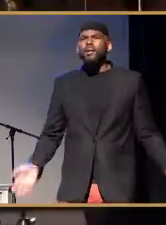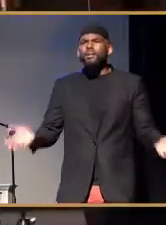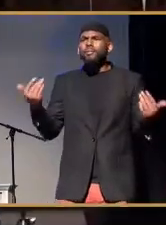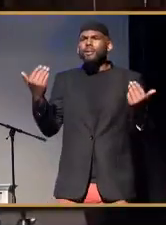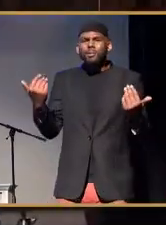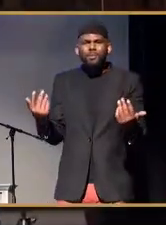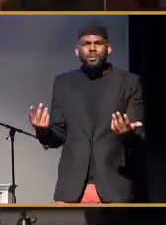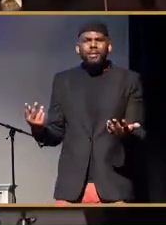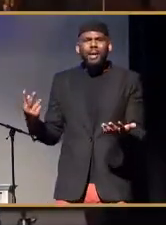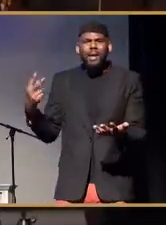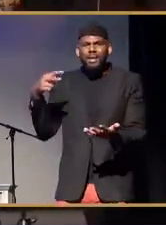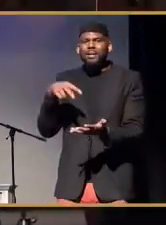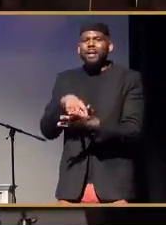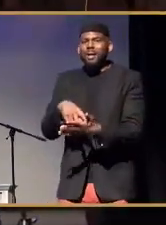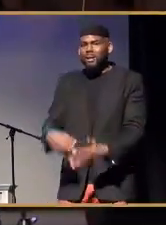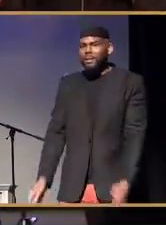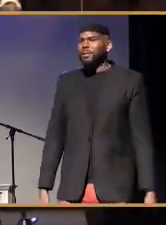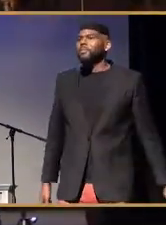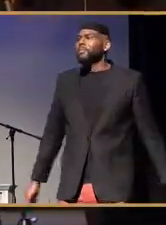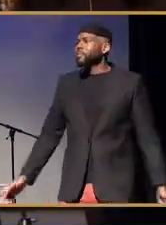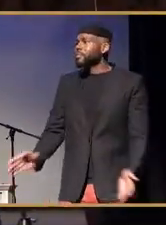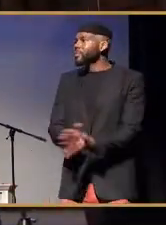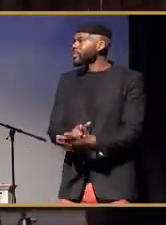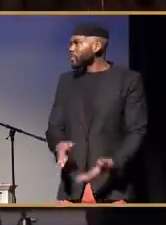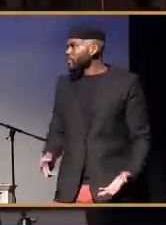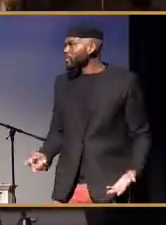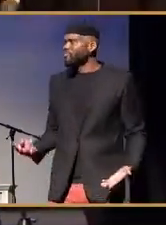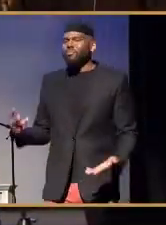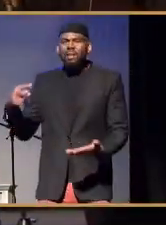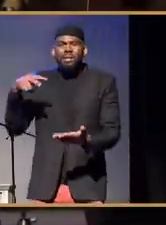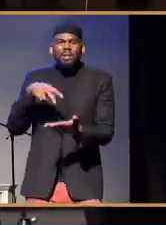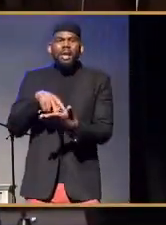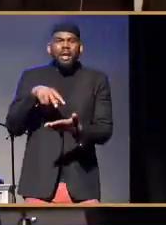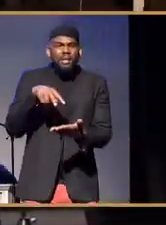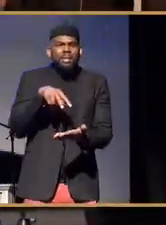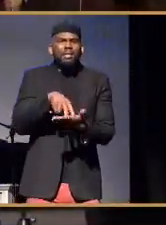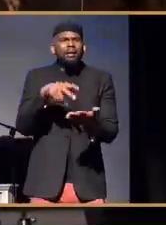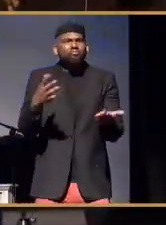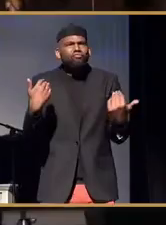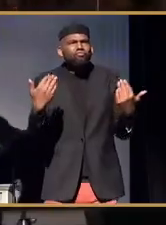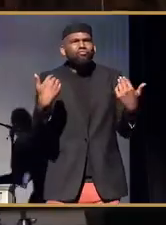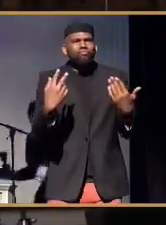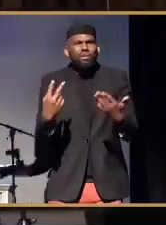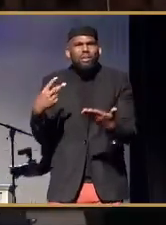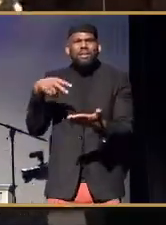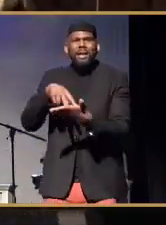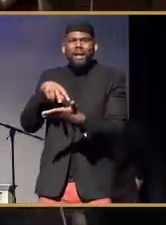you can and sing this song with us. Stand to your feet if you know that God's a way maker.